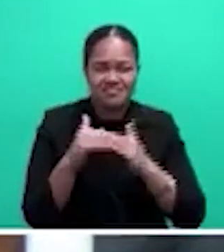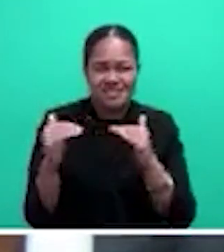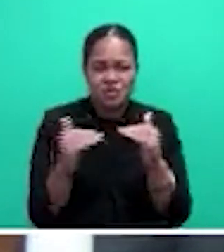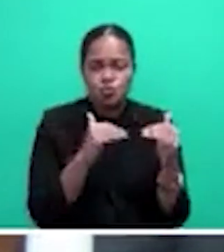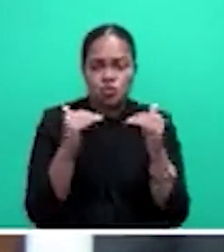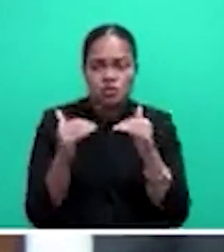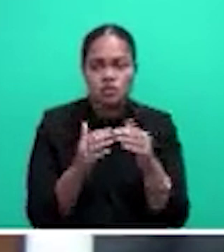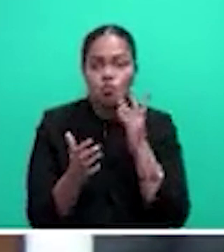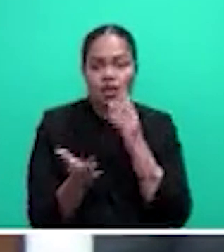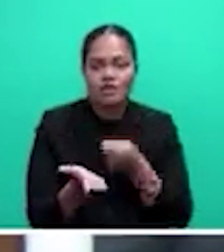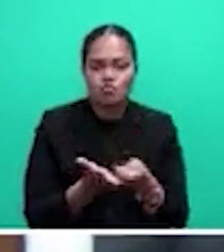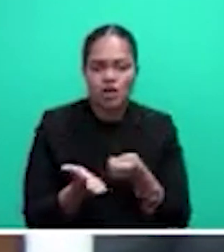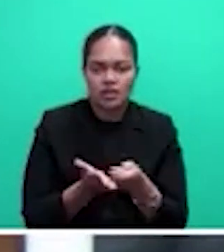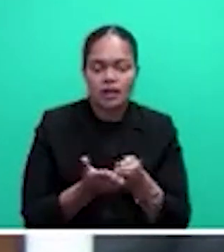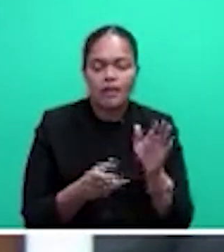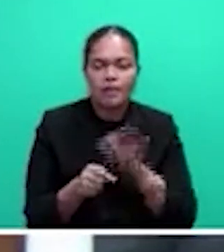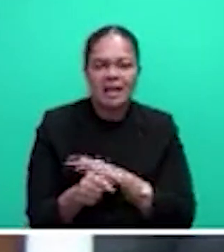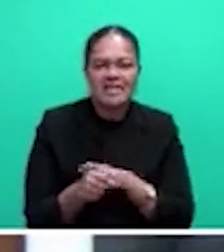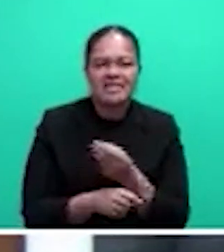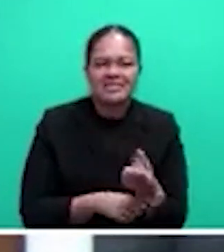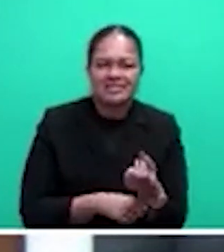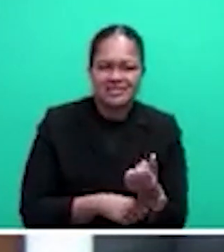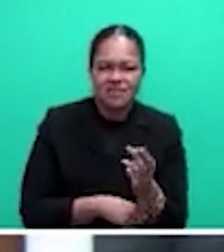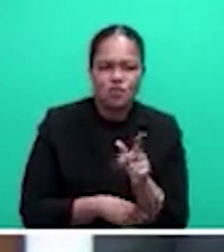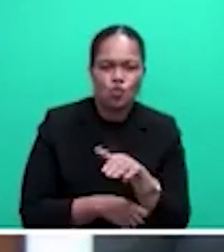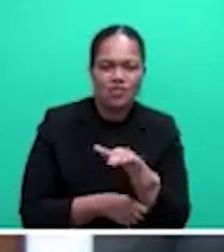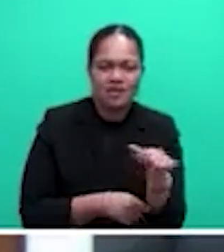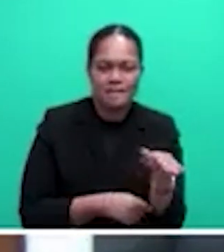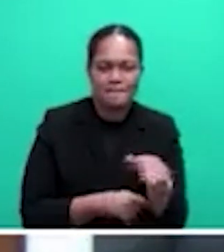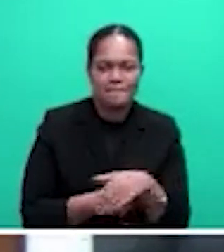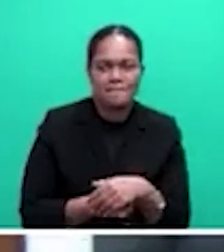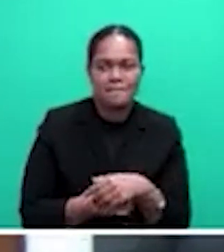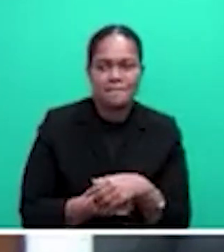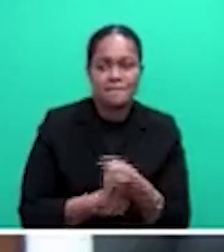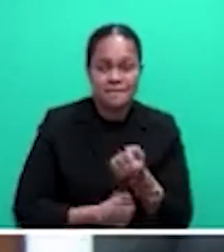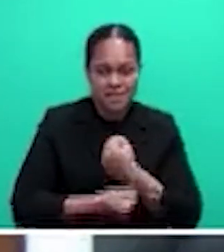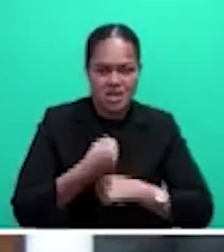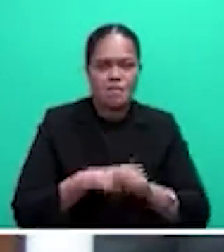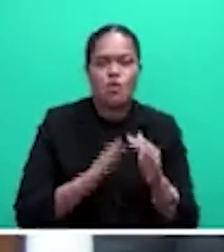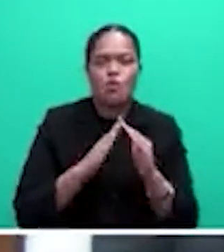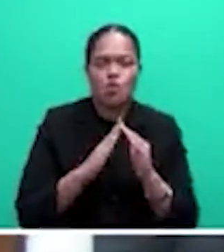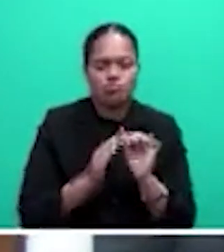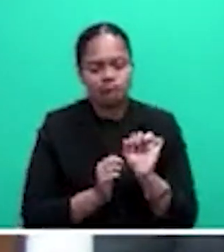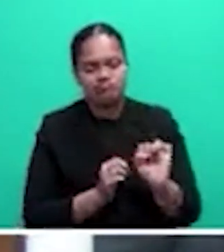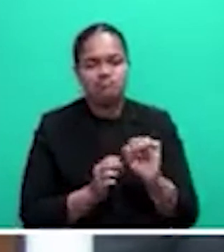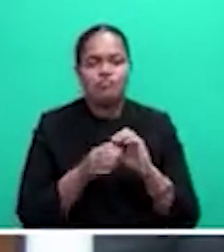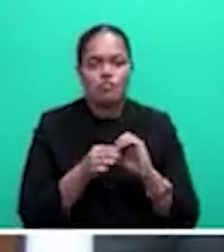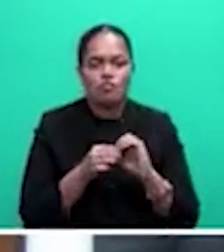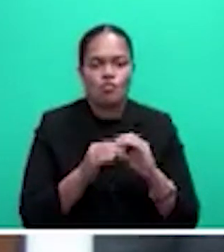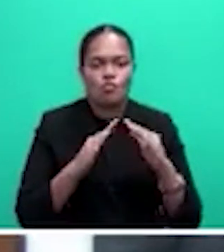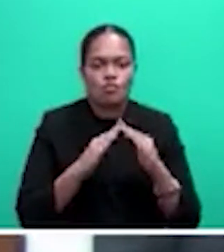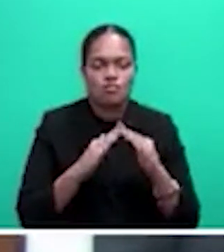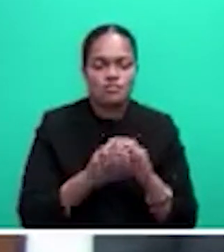while renting, making it easier for them to eventually become homeowners. Mr.